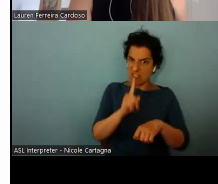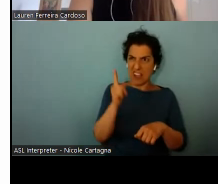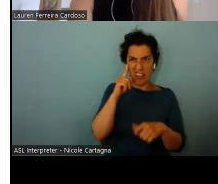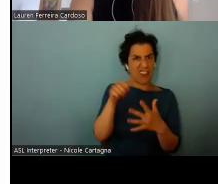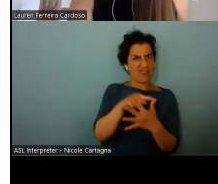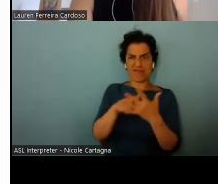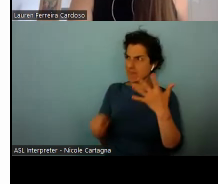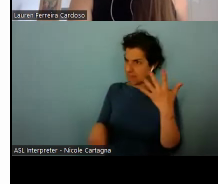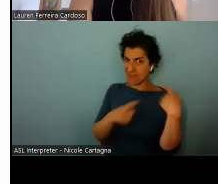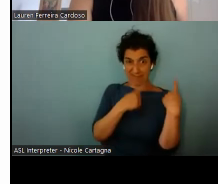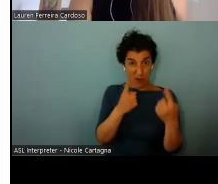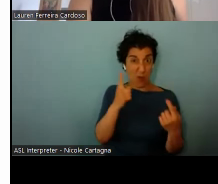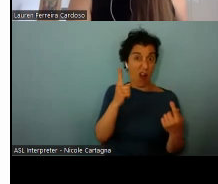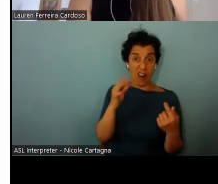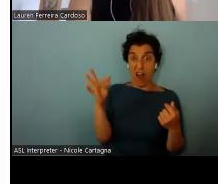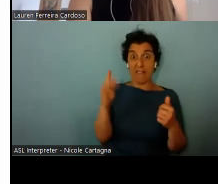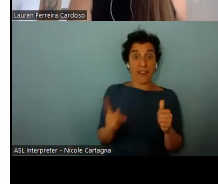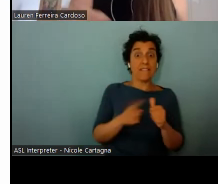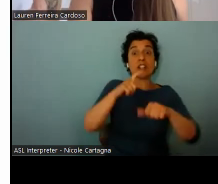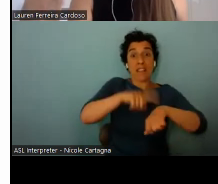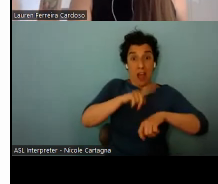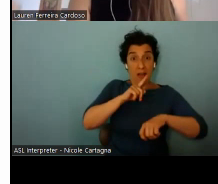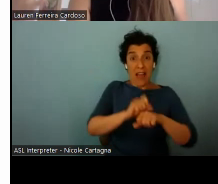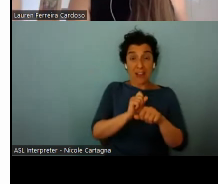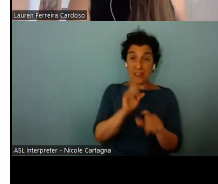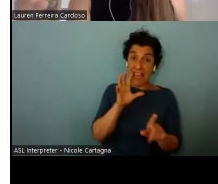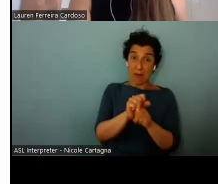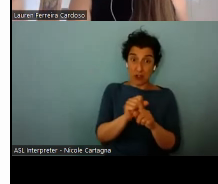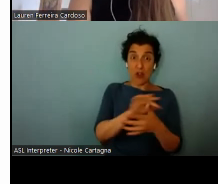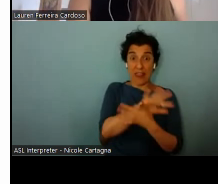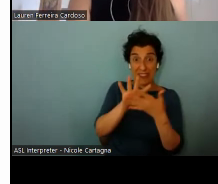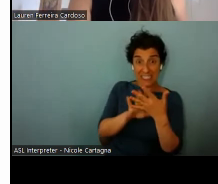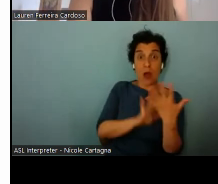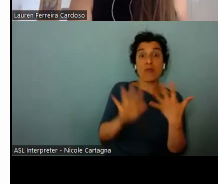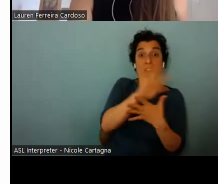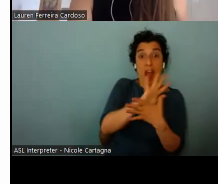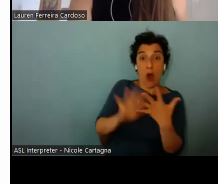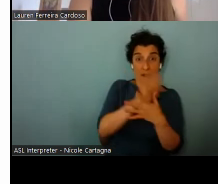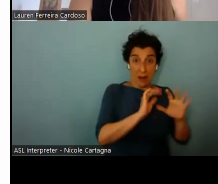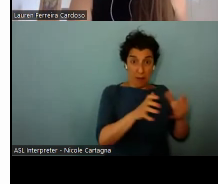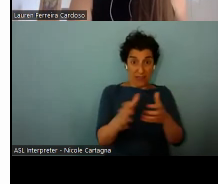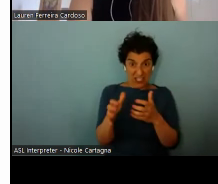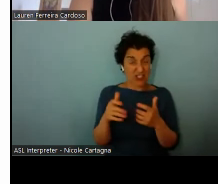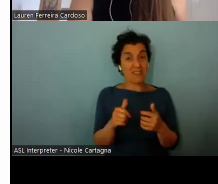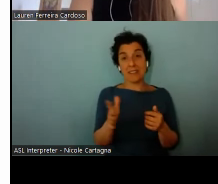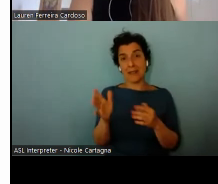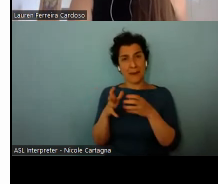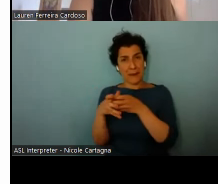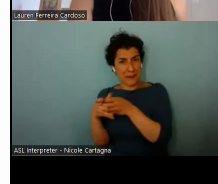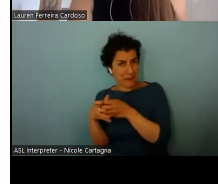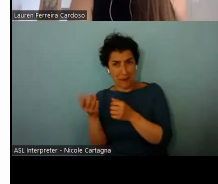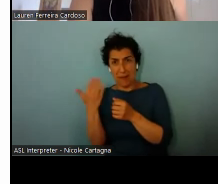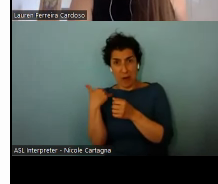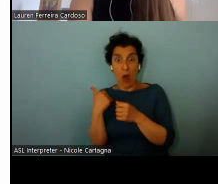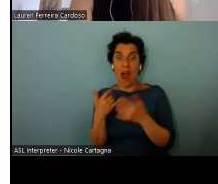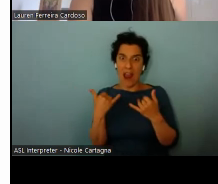survey capture these priority populations in the numbers that we were able to. So compared to past surveillance